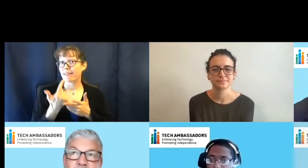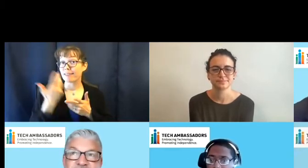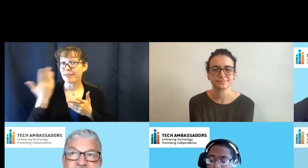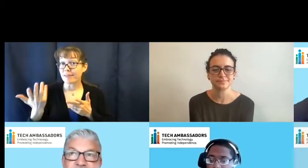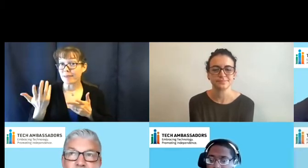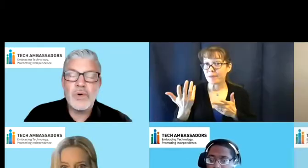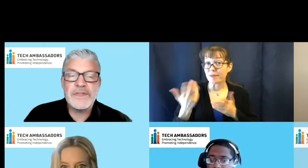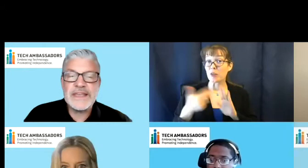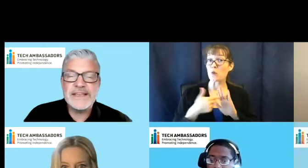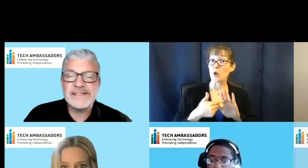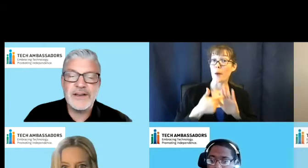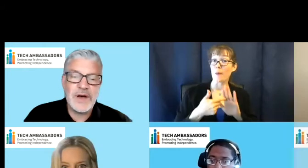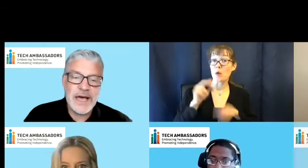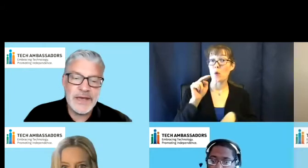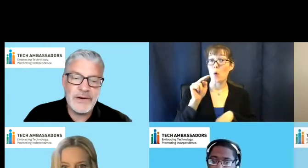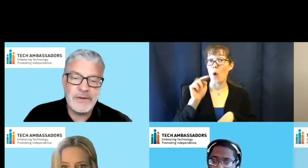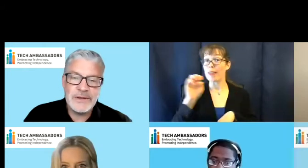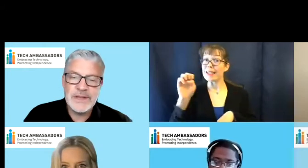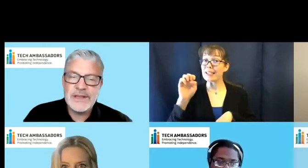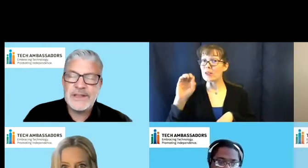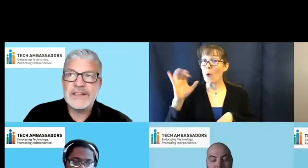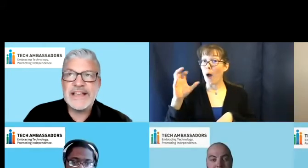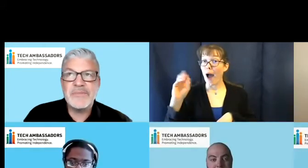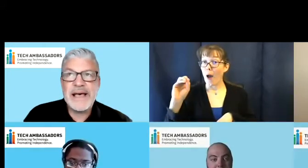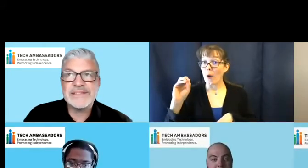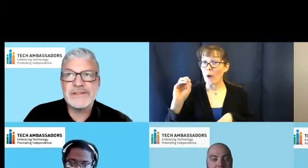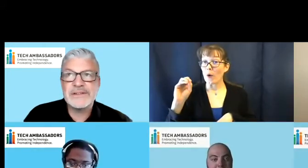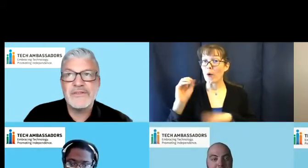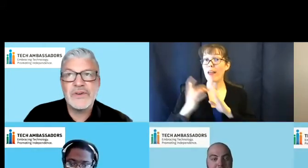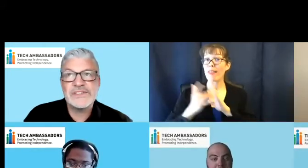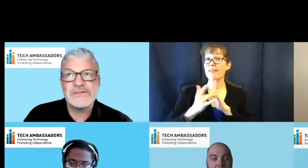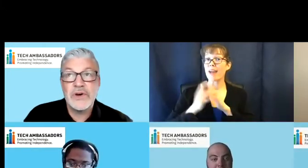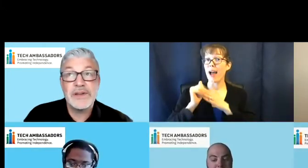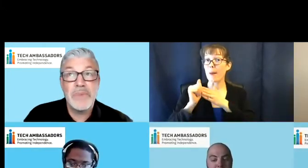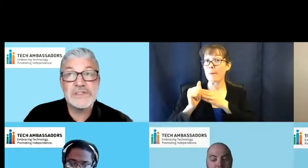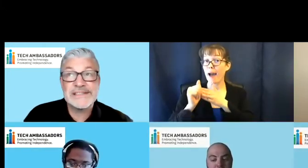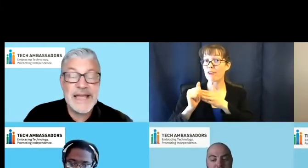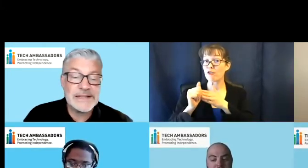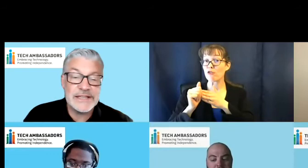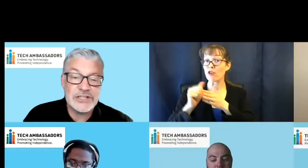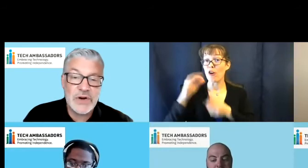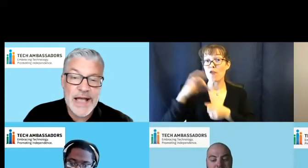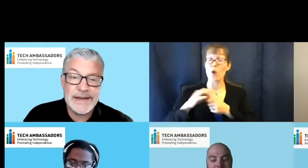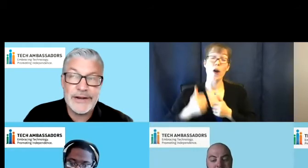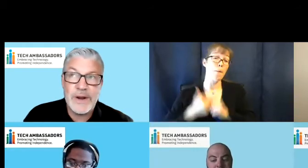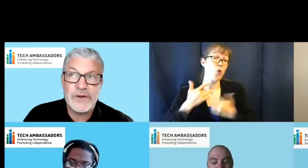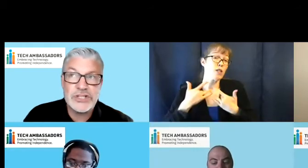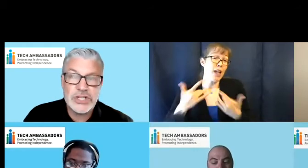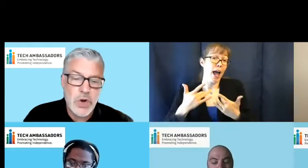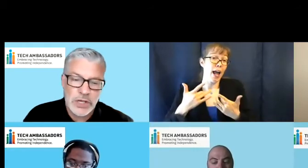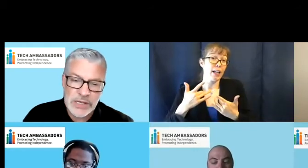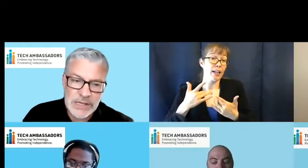representing Northeast Ohio, the Tech Ambassador voted most likely to crack an